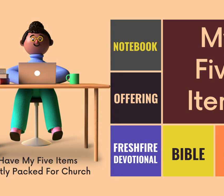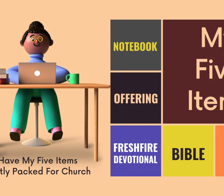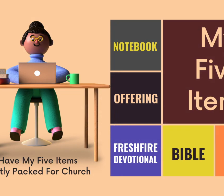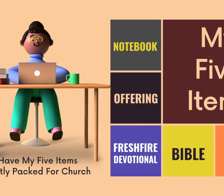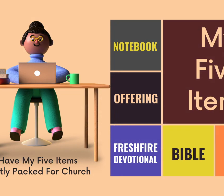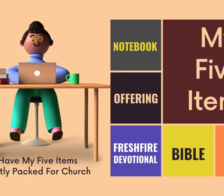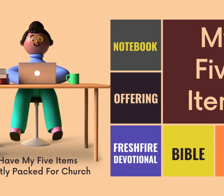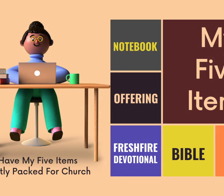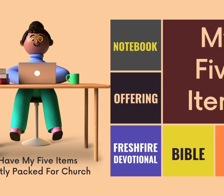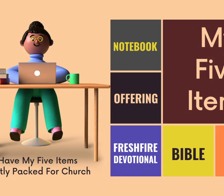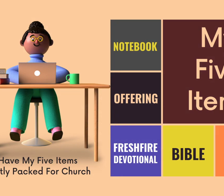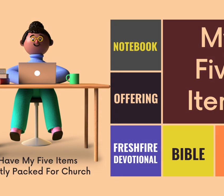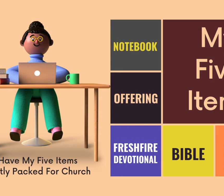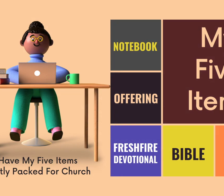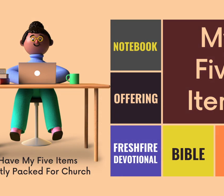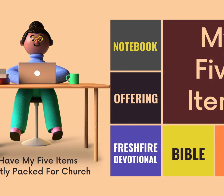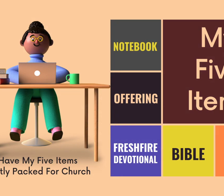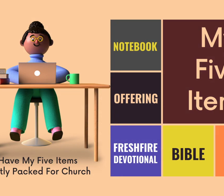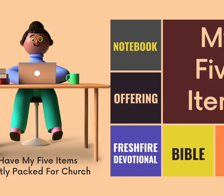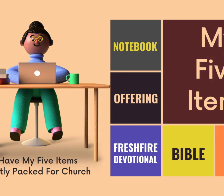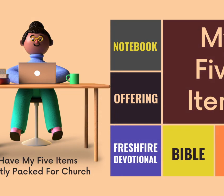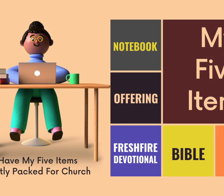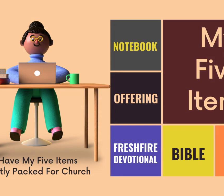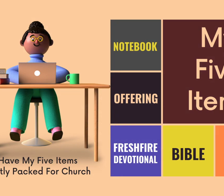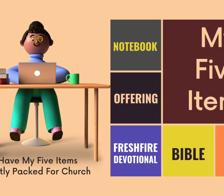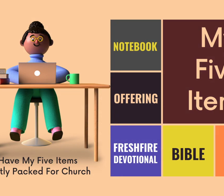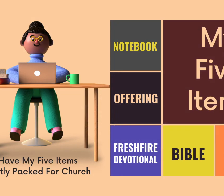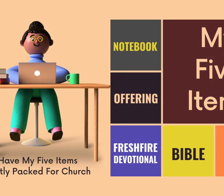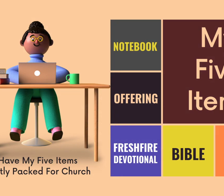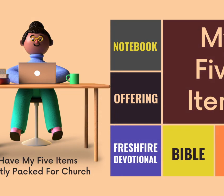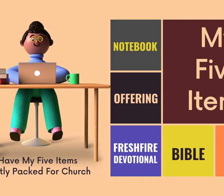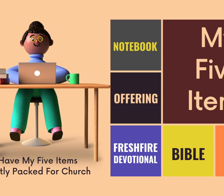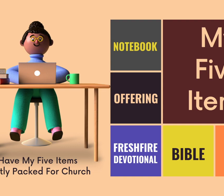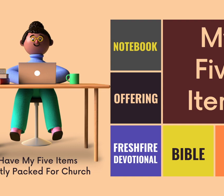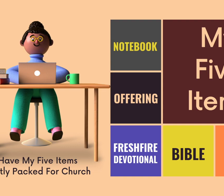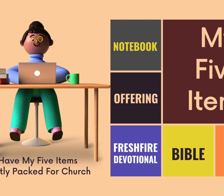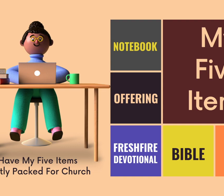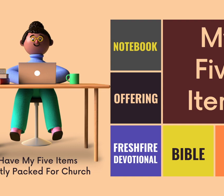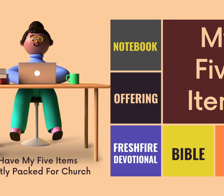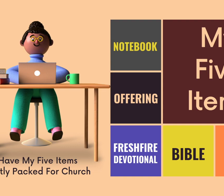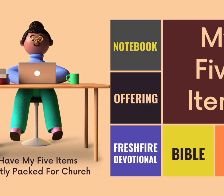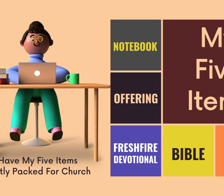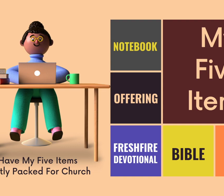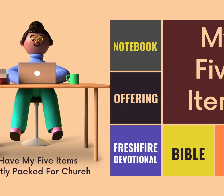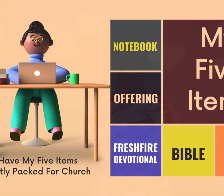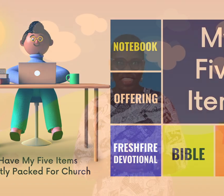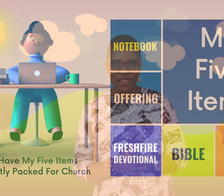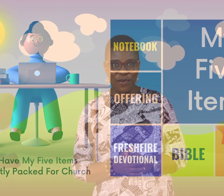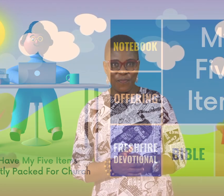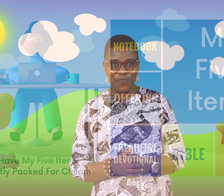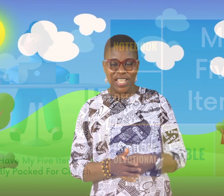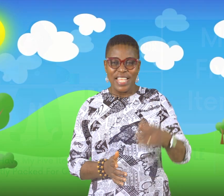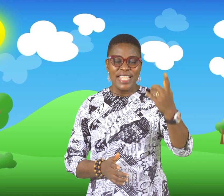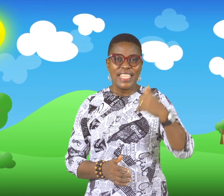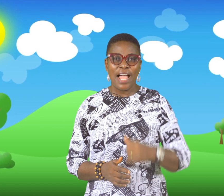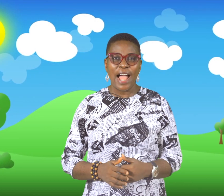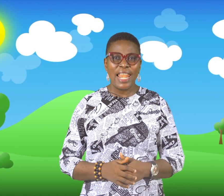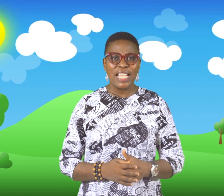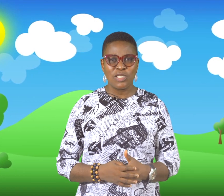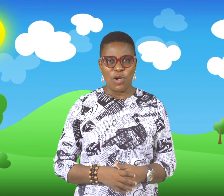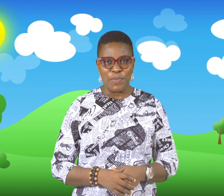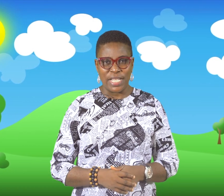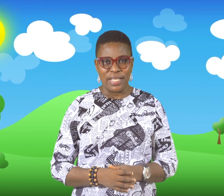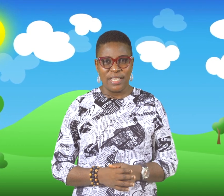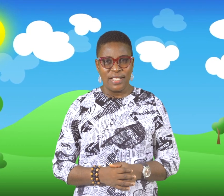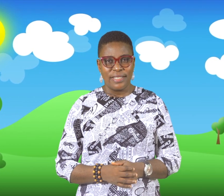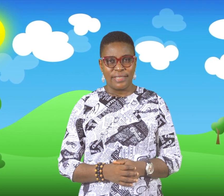your fresh fire, your book, your pen, your pencil, your offering. I hope you have everything with you. Now, our